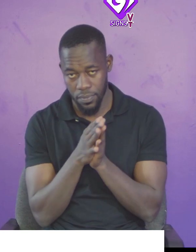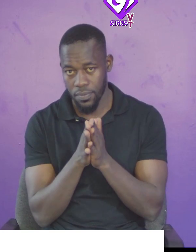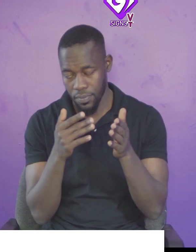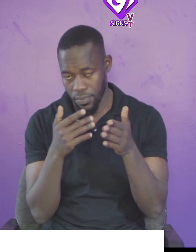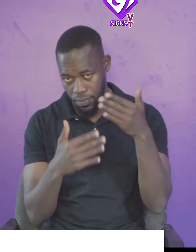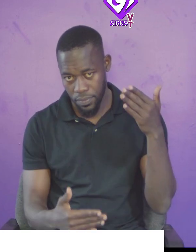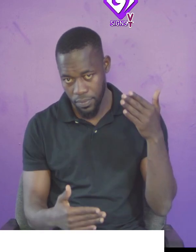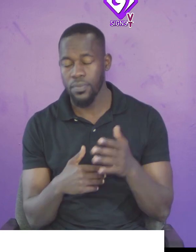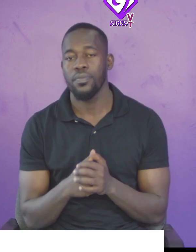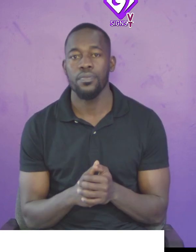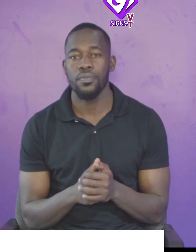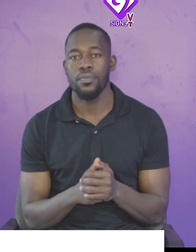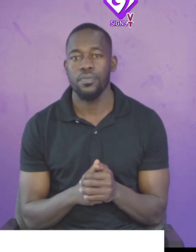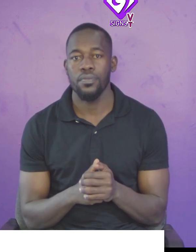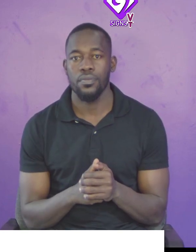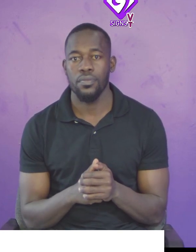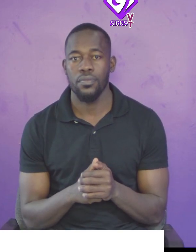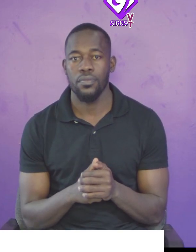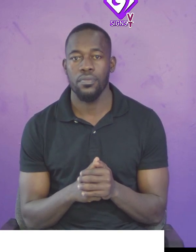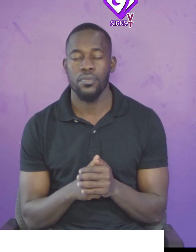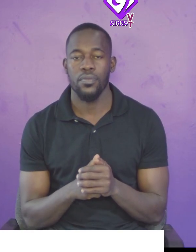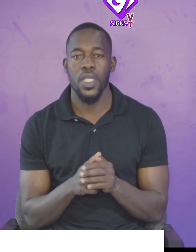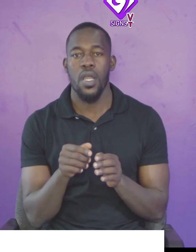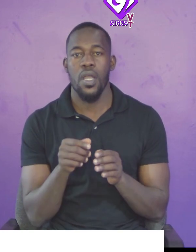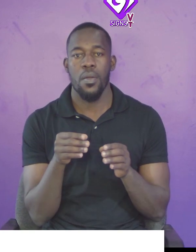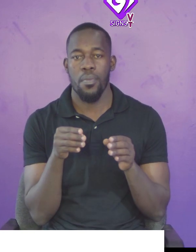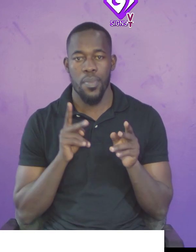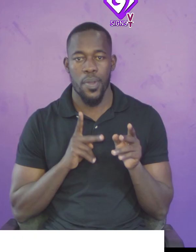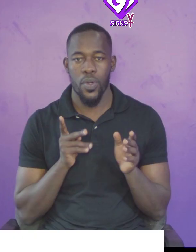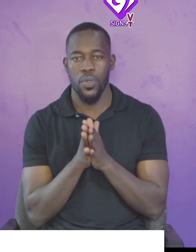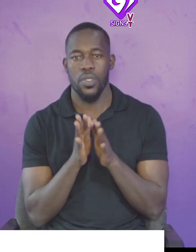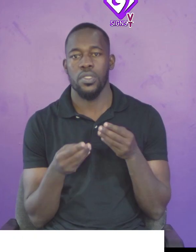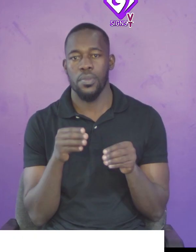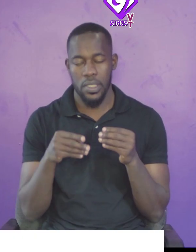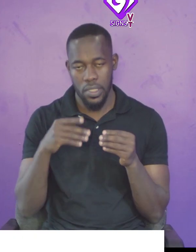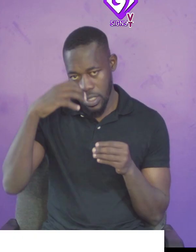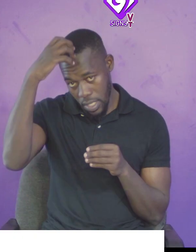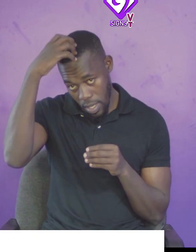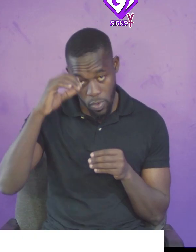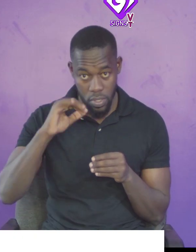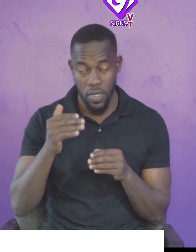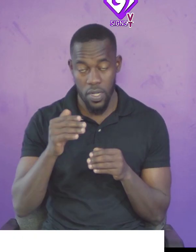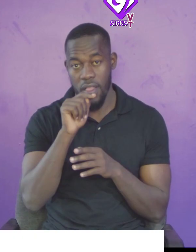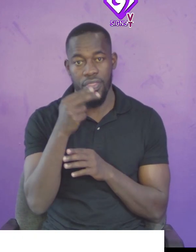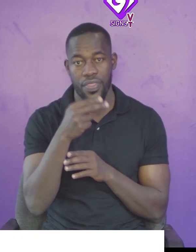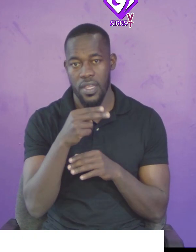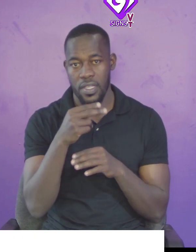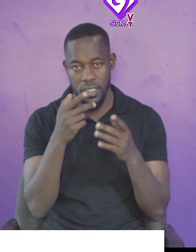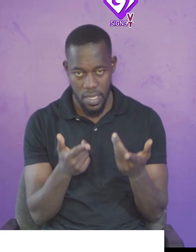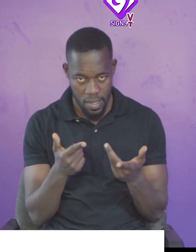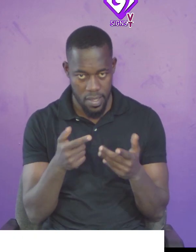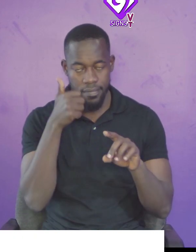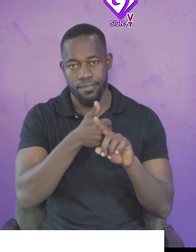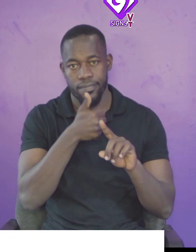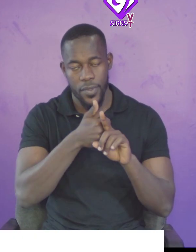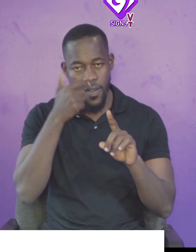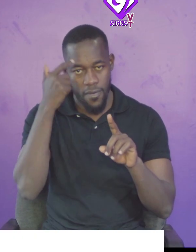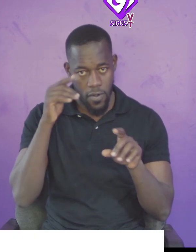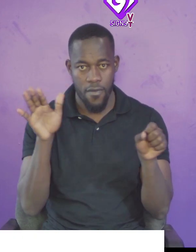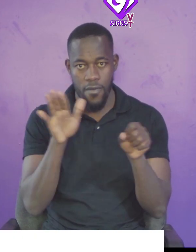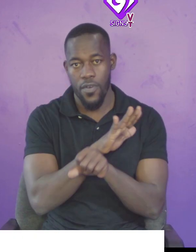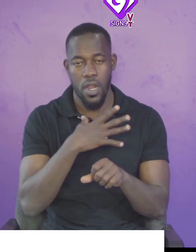week. Persons with disabilities in Lamu County on Thursday intensified their push for full